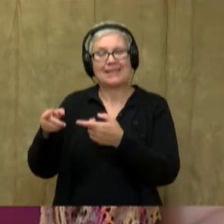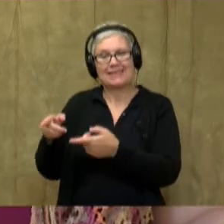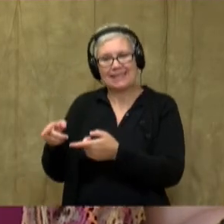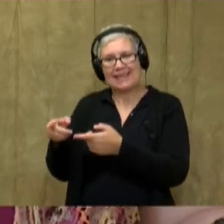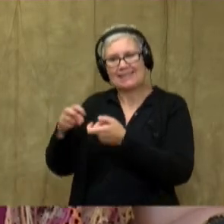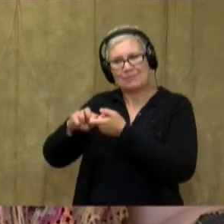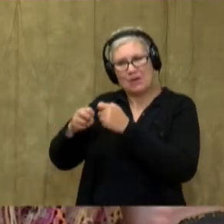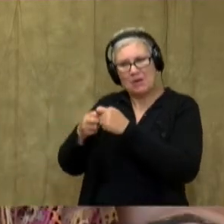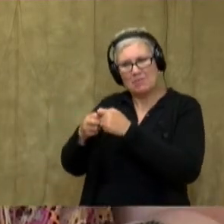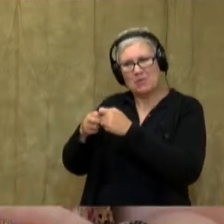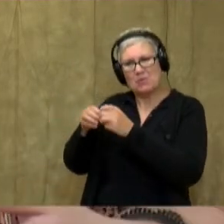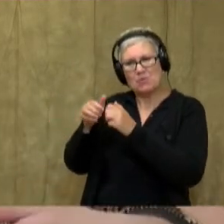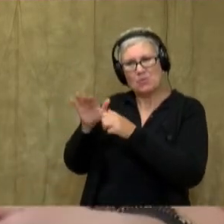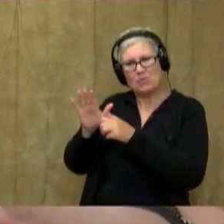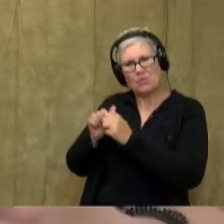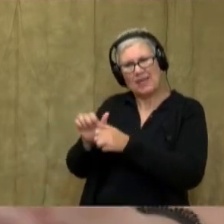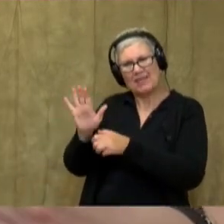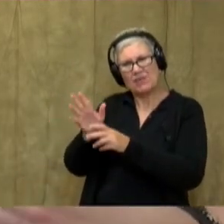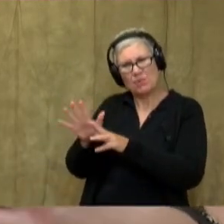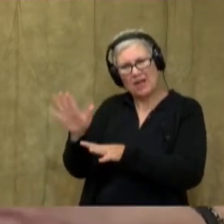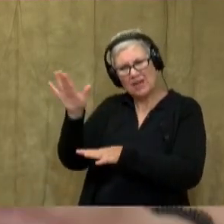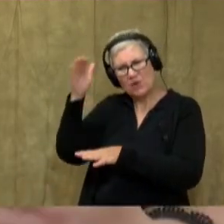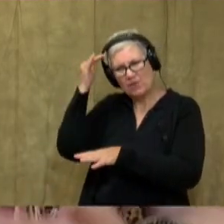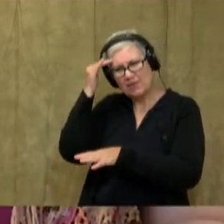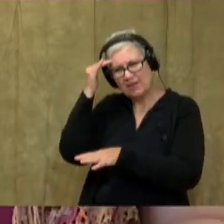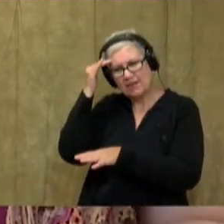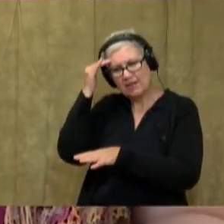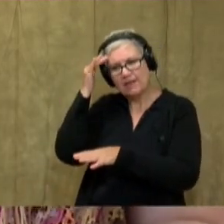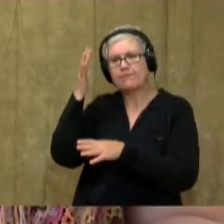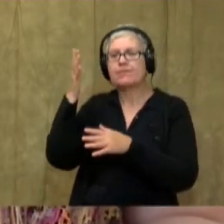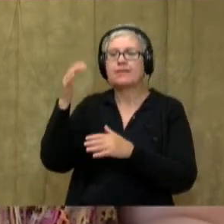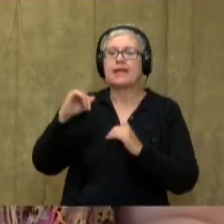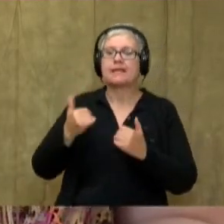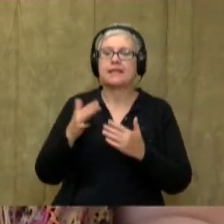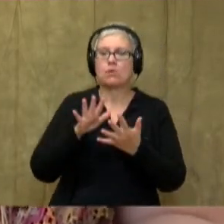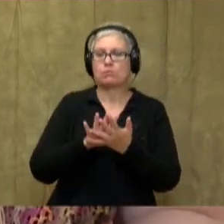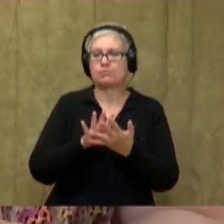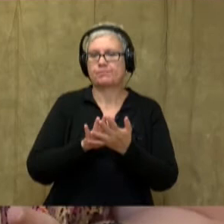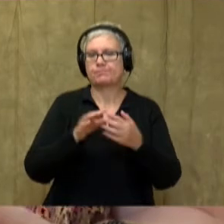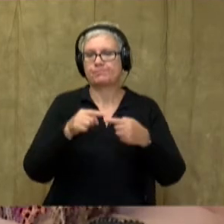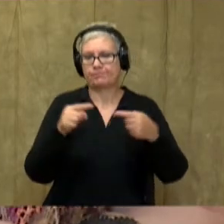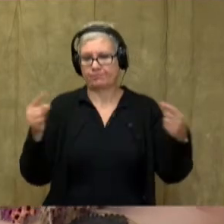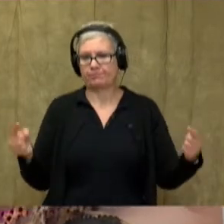thinking. Okay? And that's how we academically disagree with people.